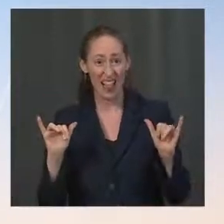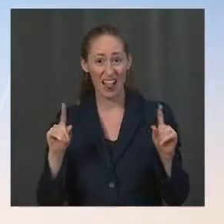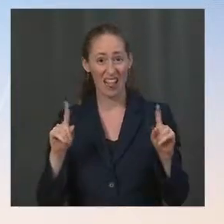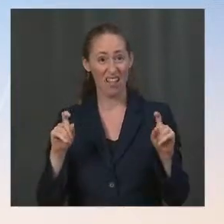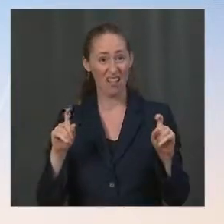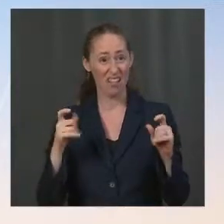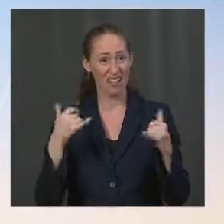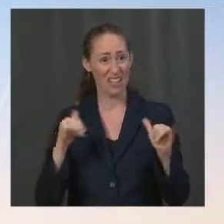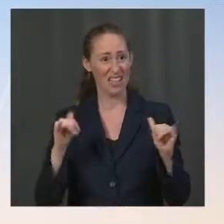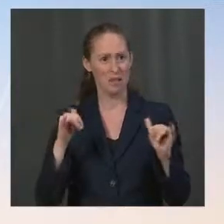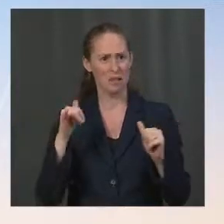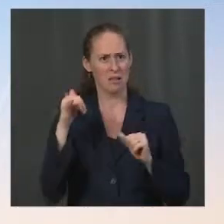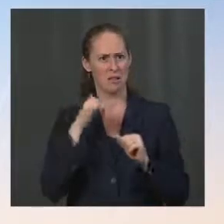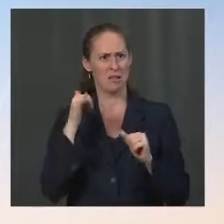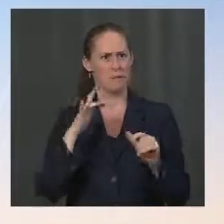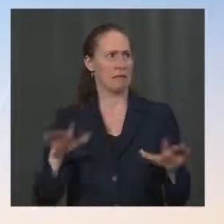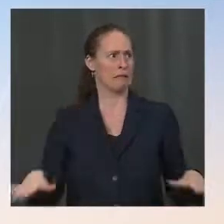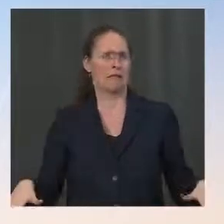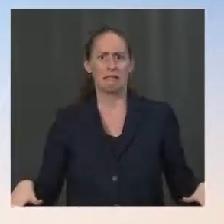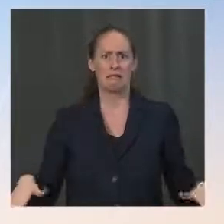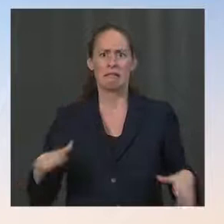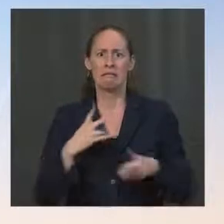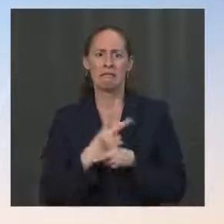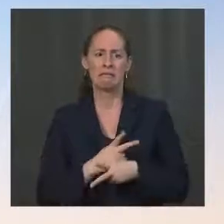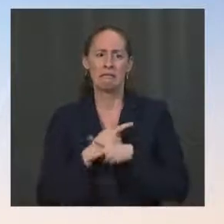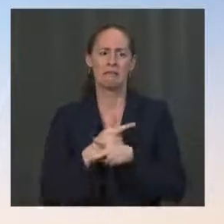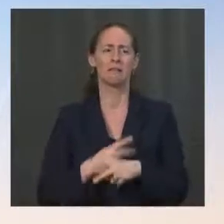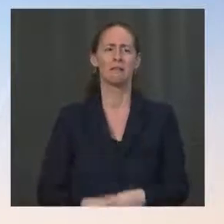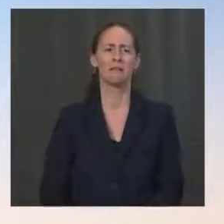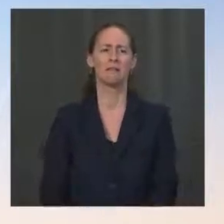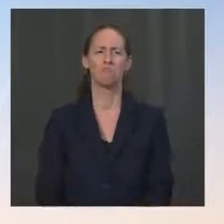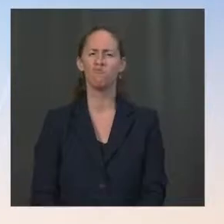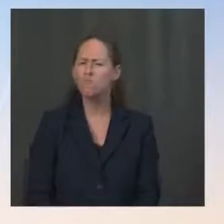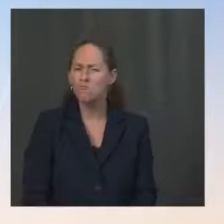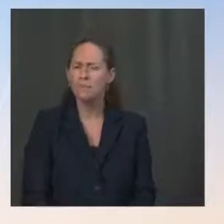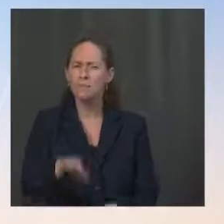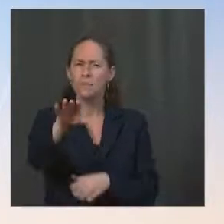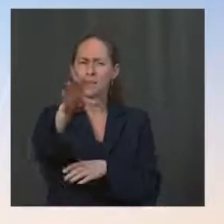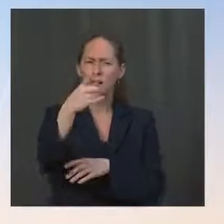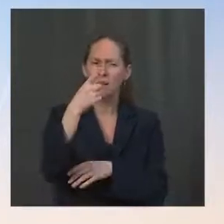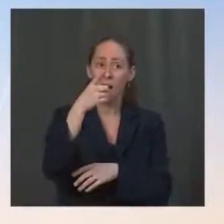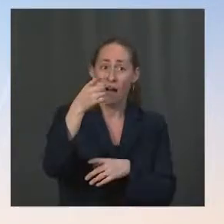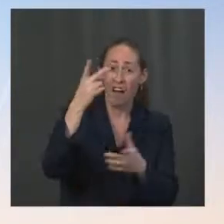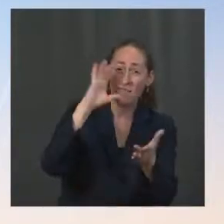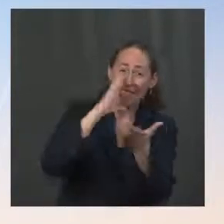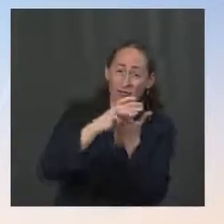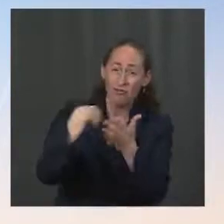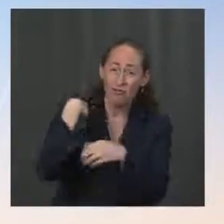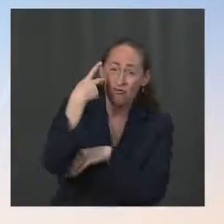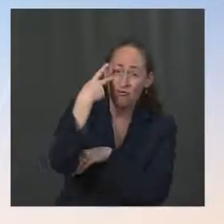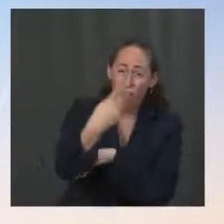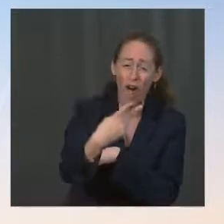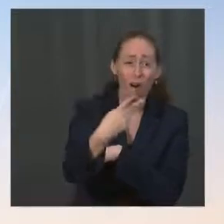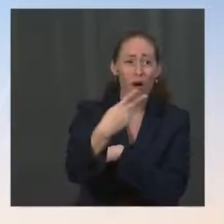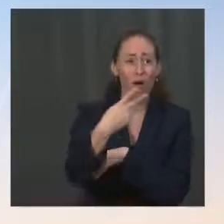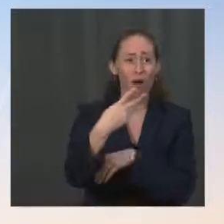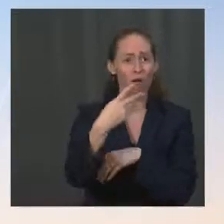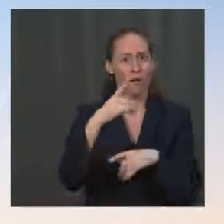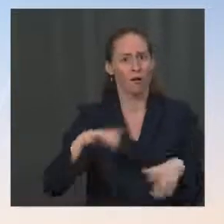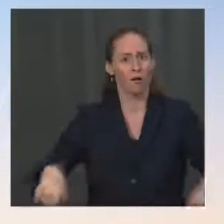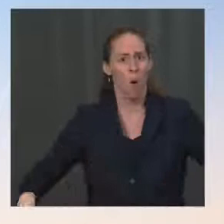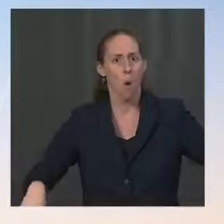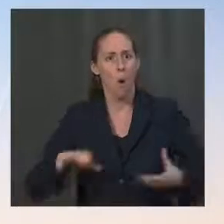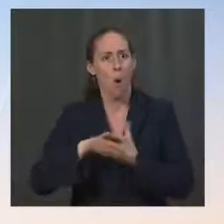spot. The servicemen, sorry, just so I understand. In Kabul, just images of them kind of blocking groups from getting to a